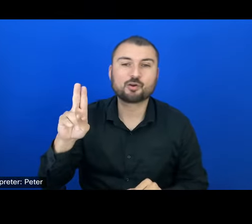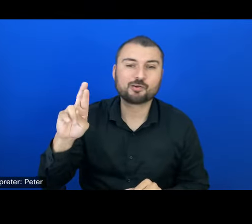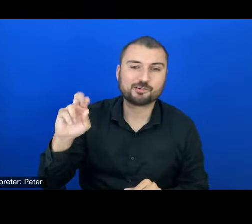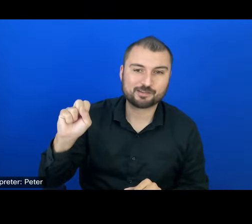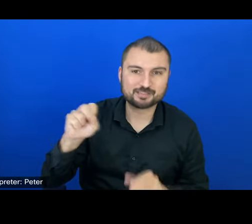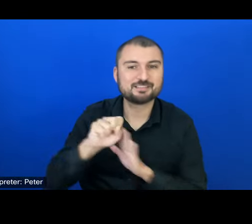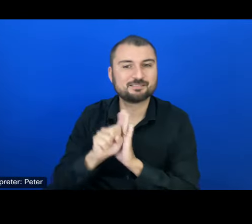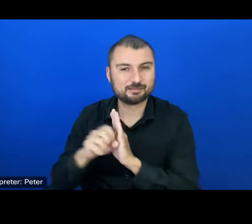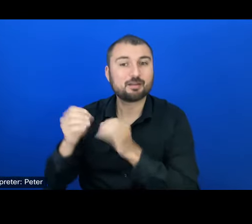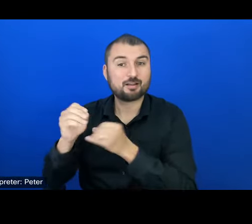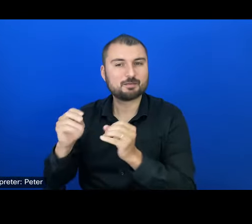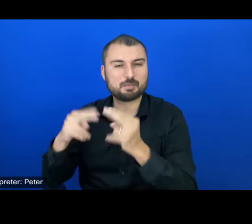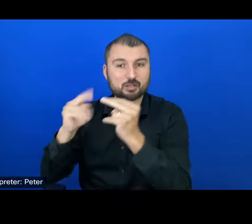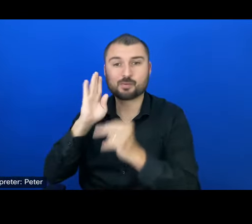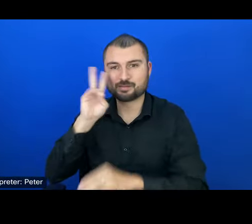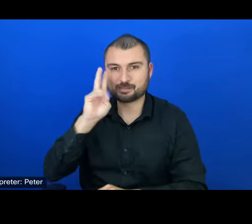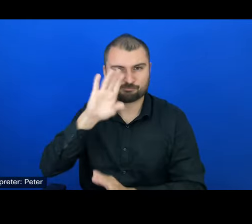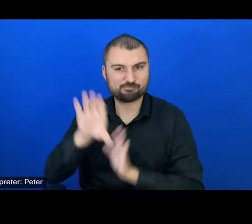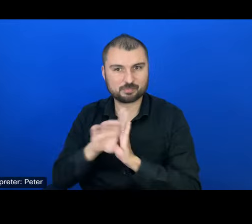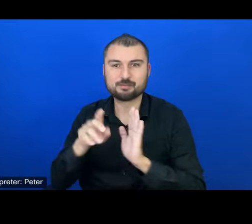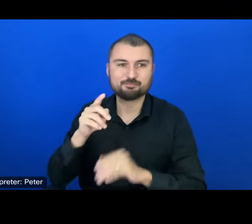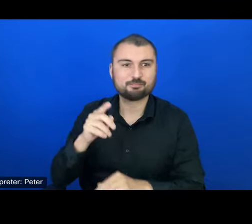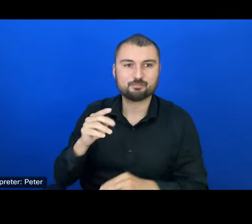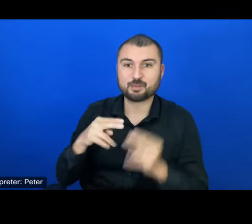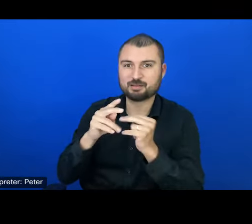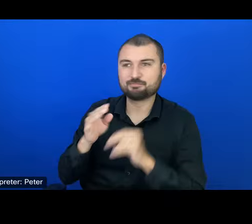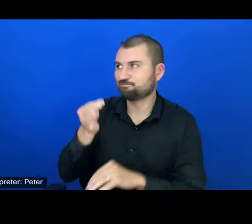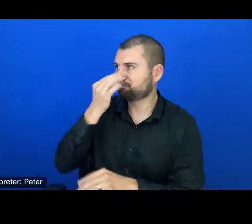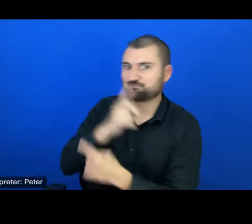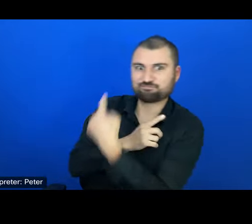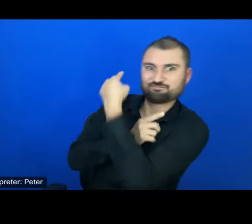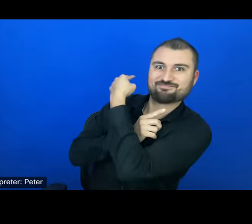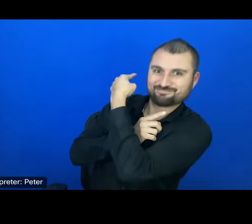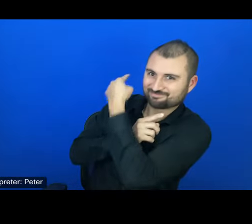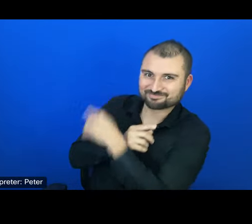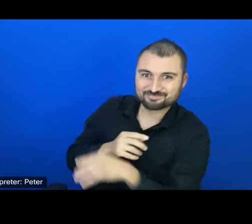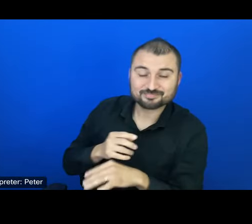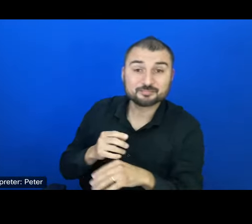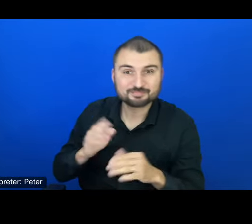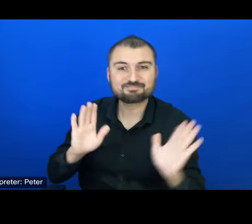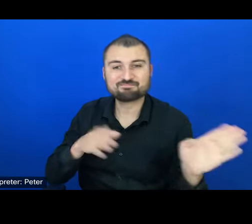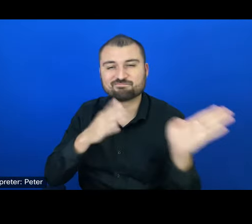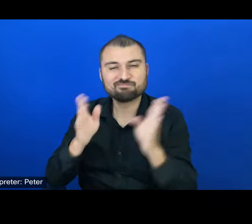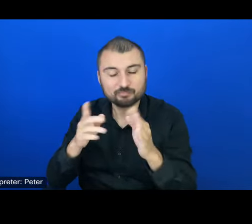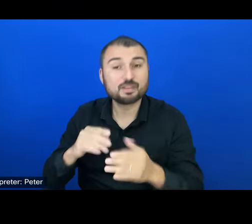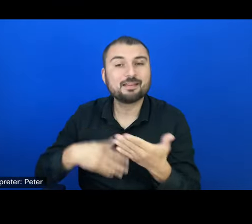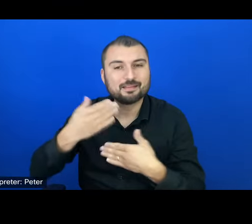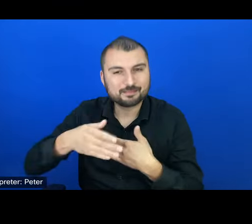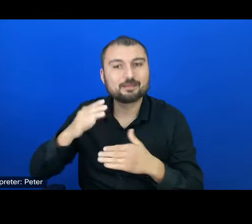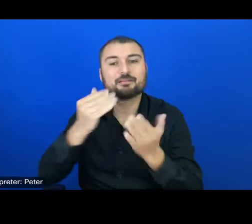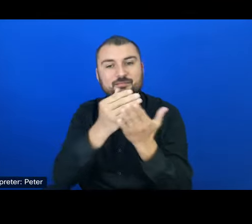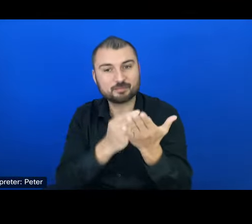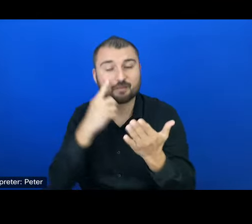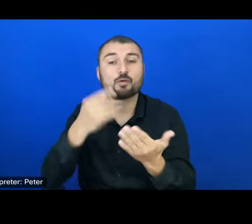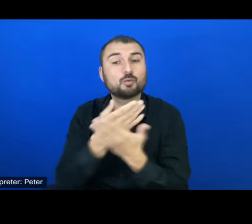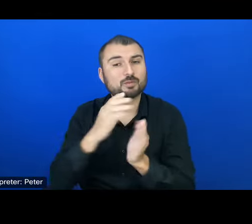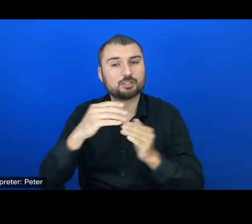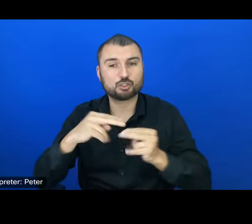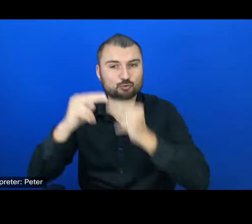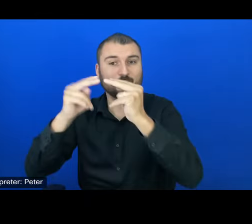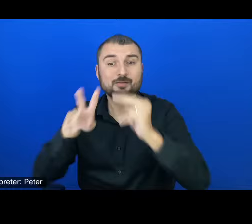which you'll see an image of, which is the building that is just right out here. Moving on to the next item under new construction is a